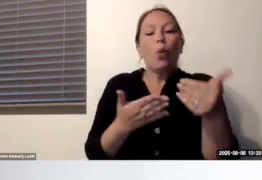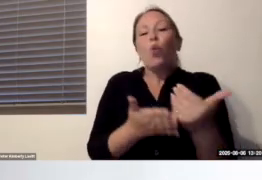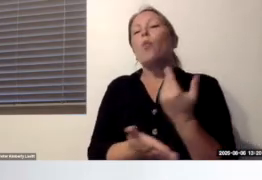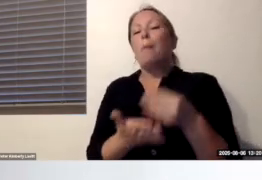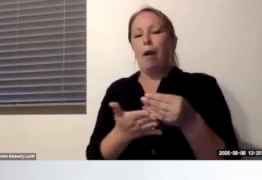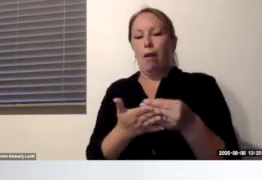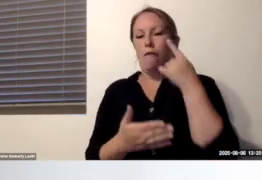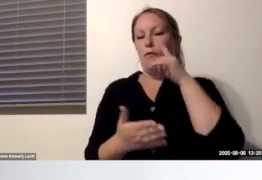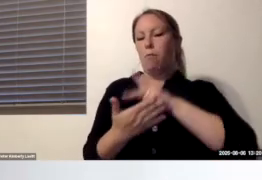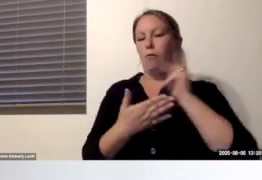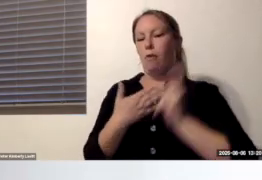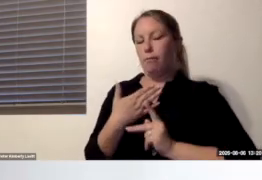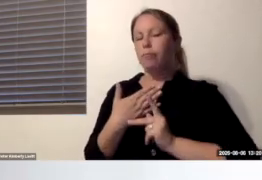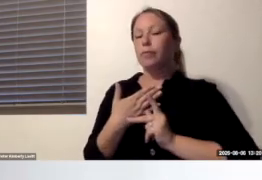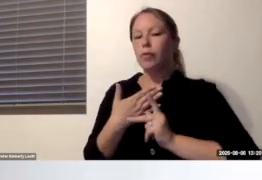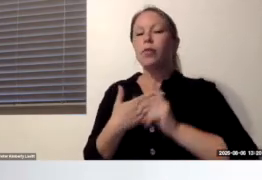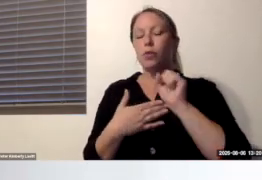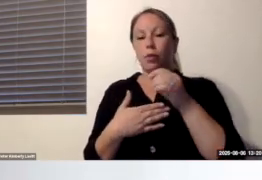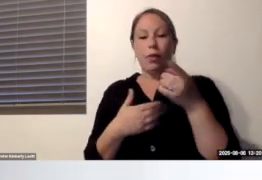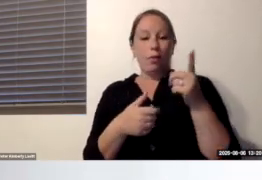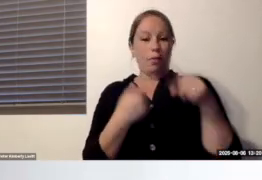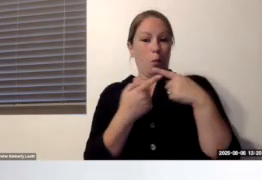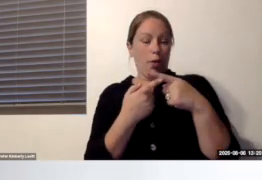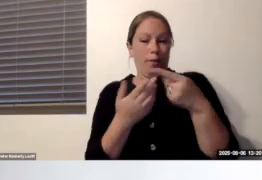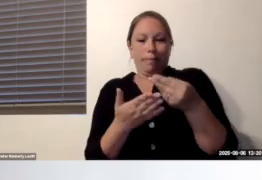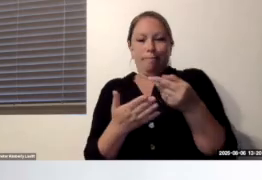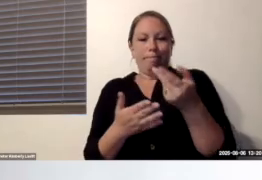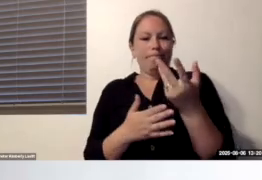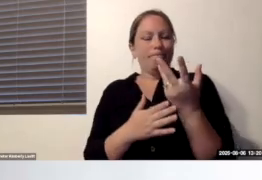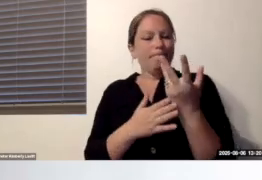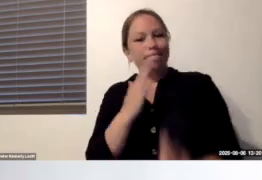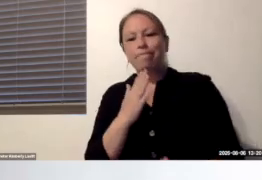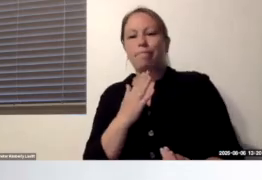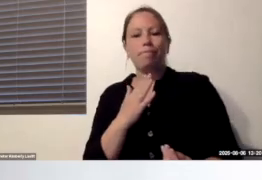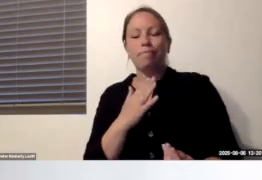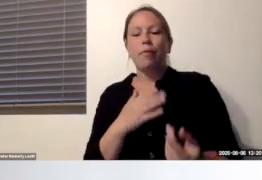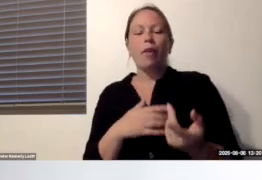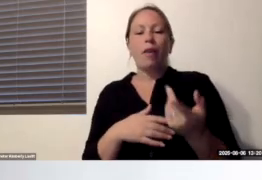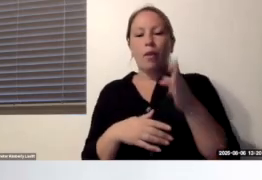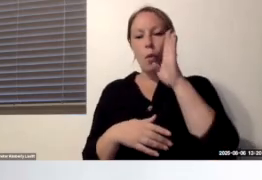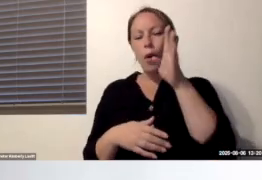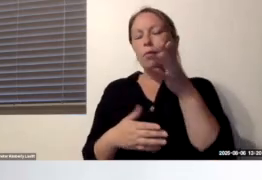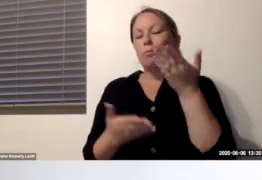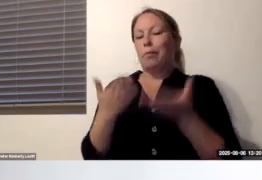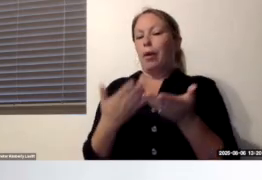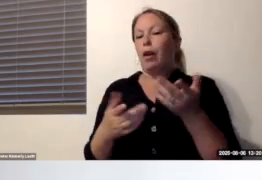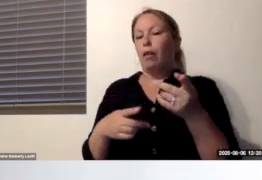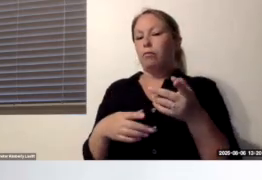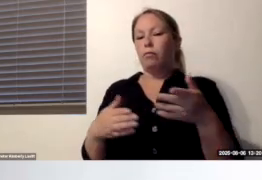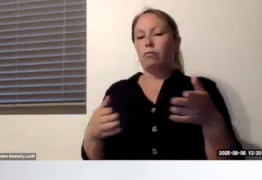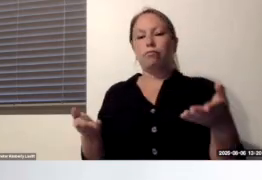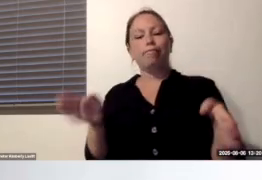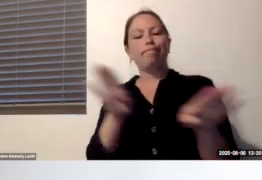coming to the programs. So once the projects do run out of funds, they will likely close unless new money